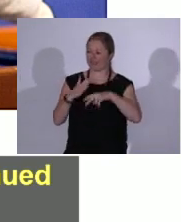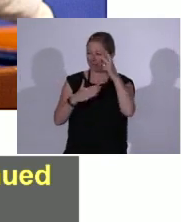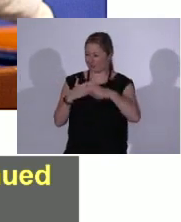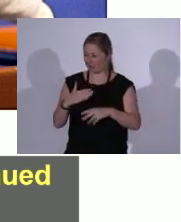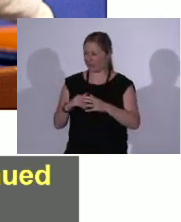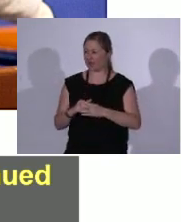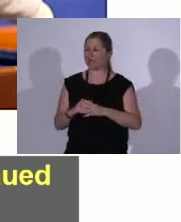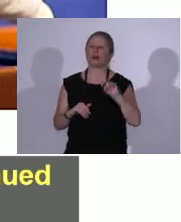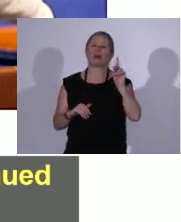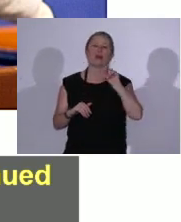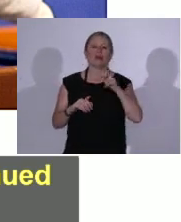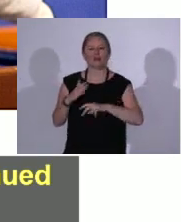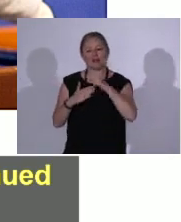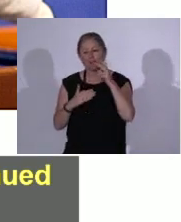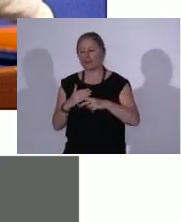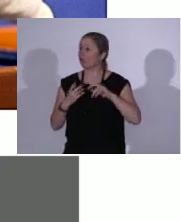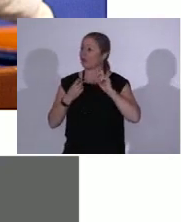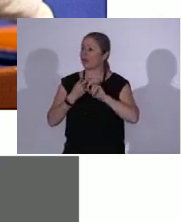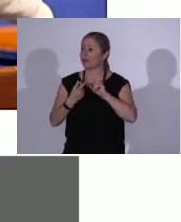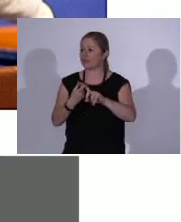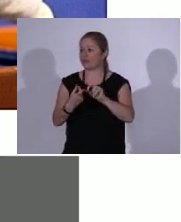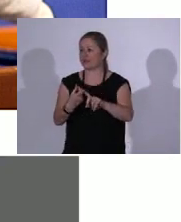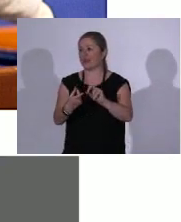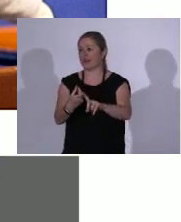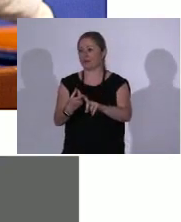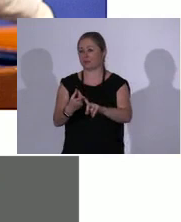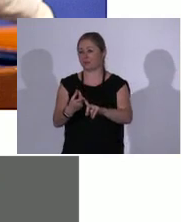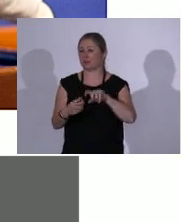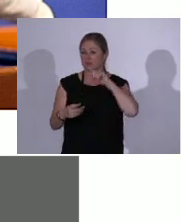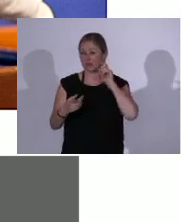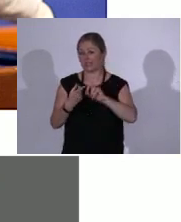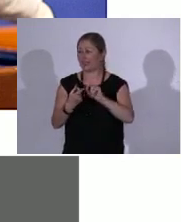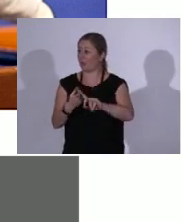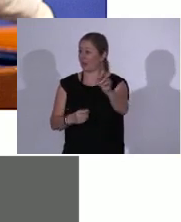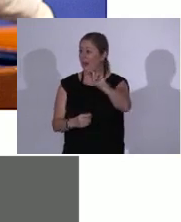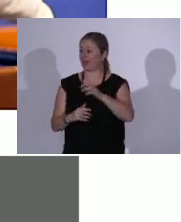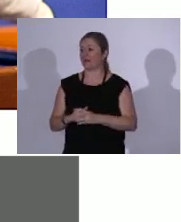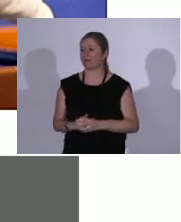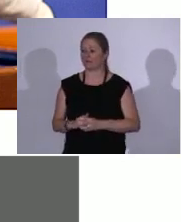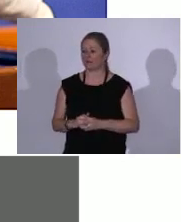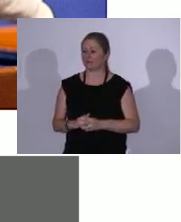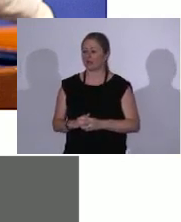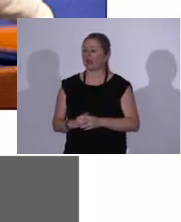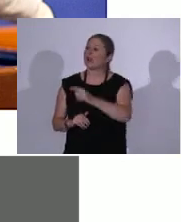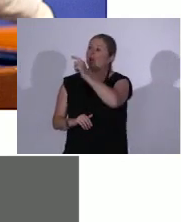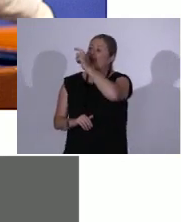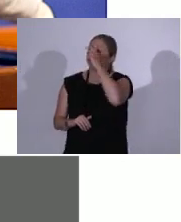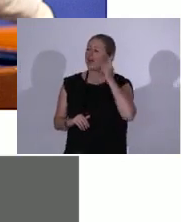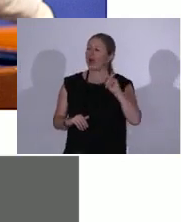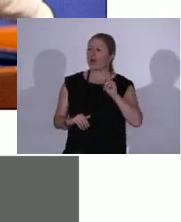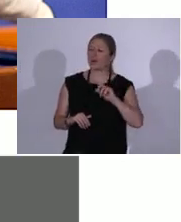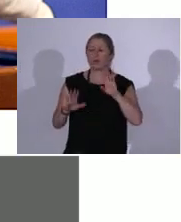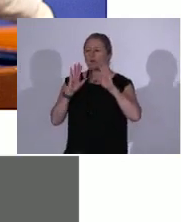and now that program is sustainable and something that continues to run. Essentially, what we're trying to do with this